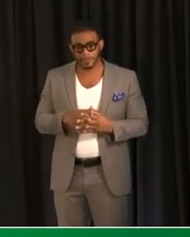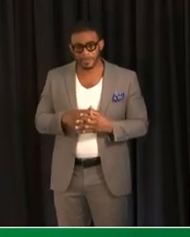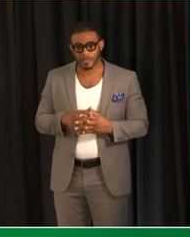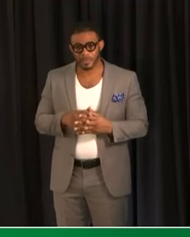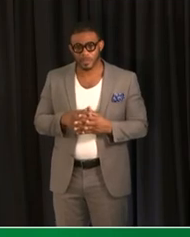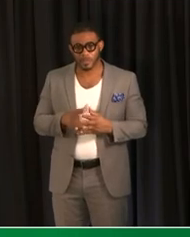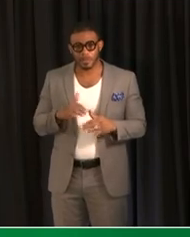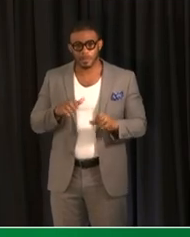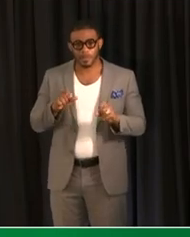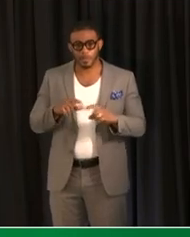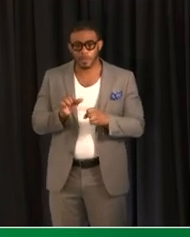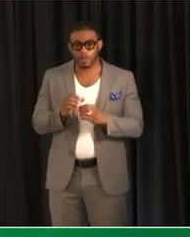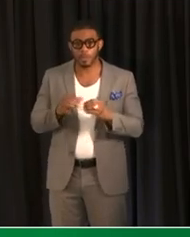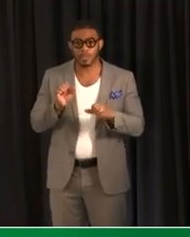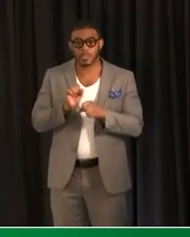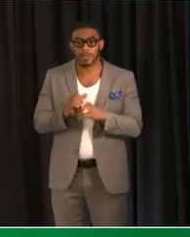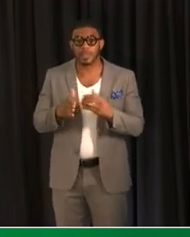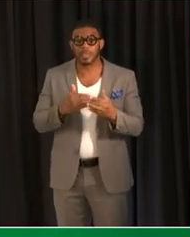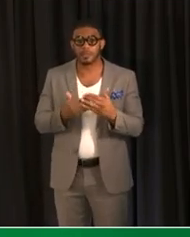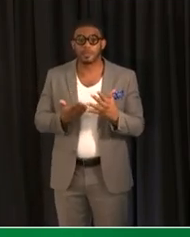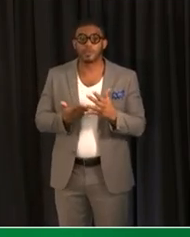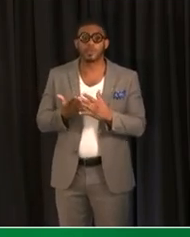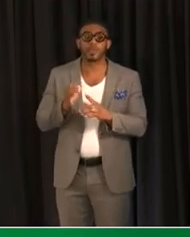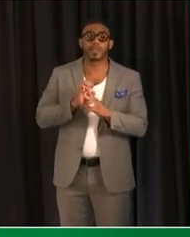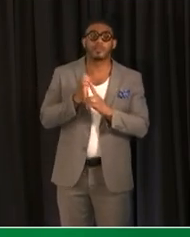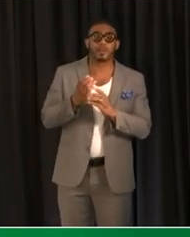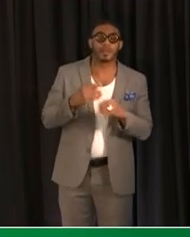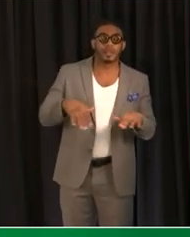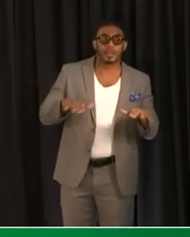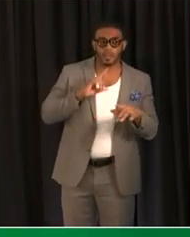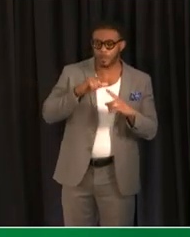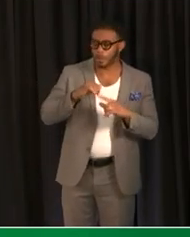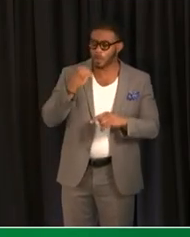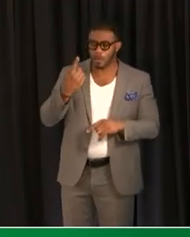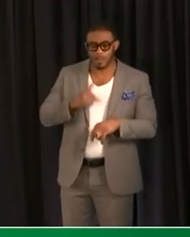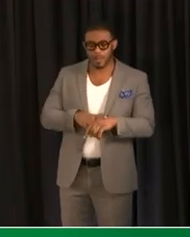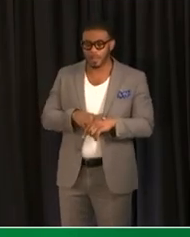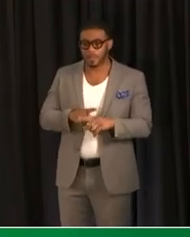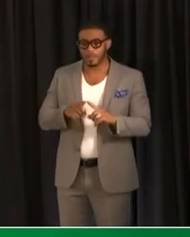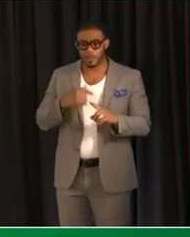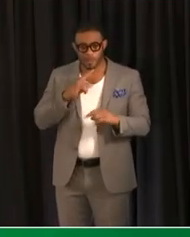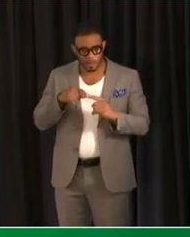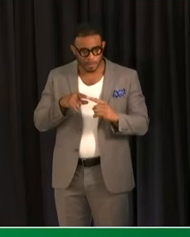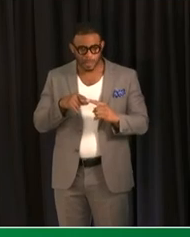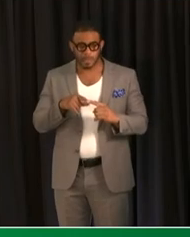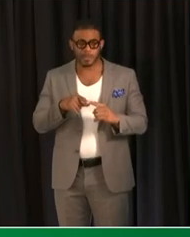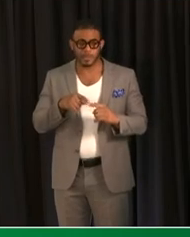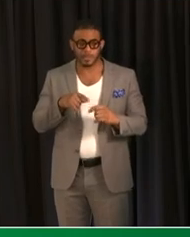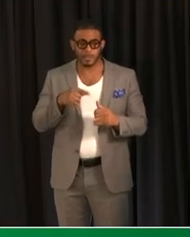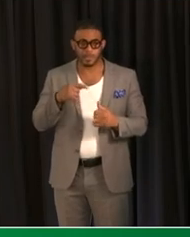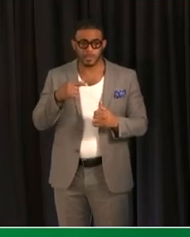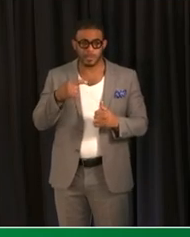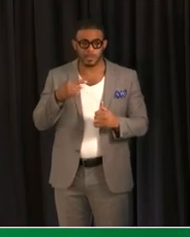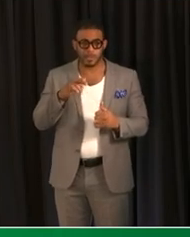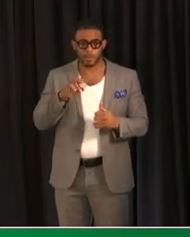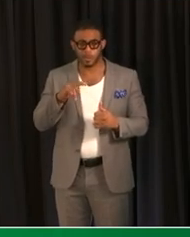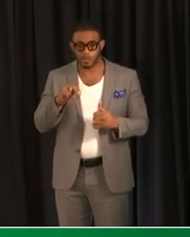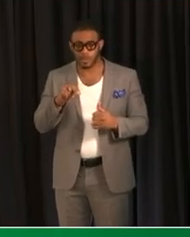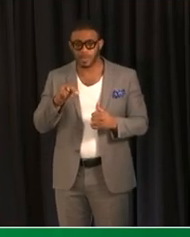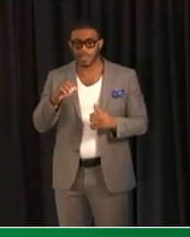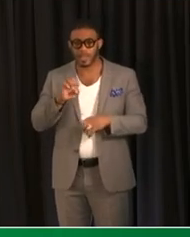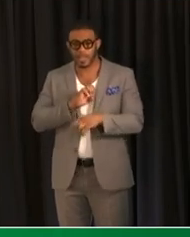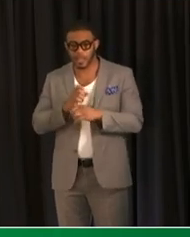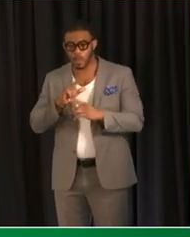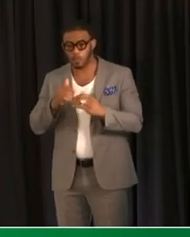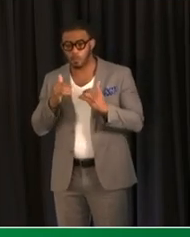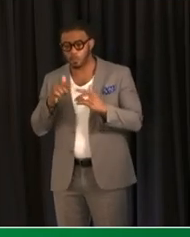think we have the ability to create more jobs even through an environmental landscape. I talk about it all the time, but we talk about green energy